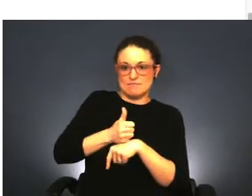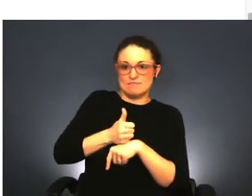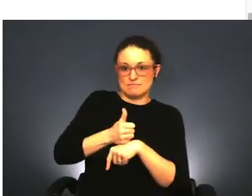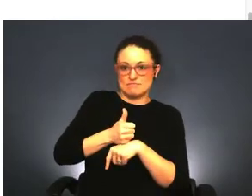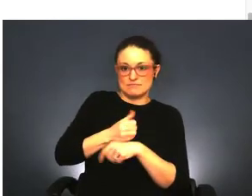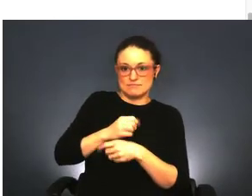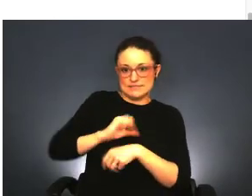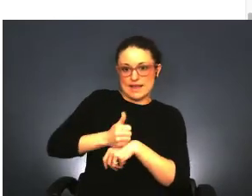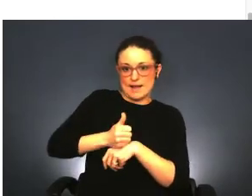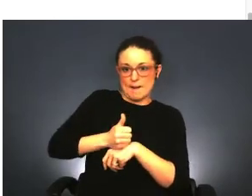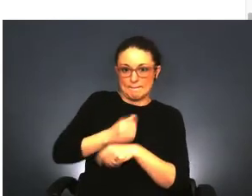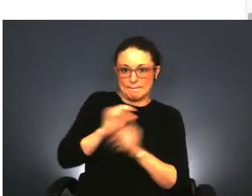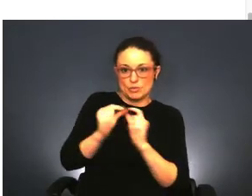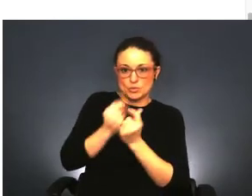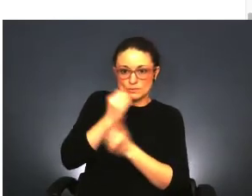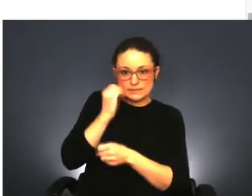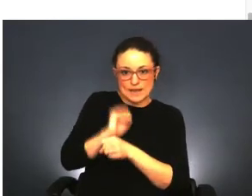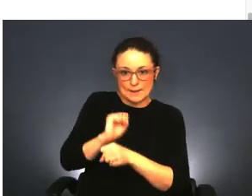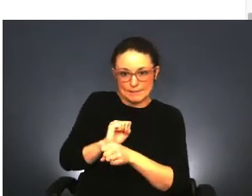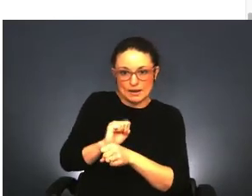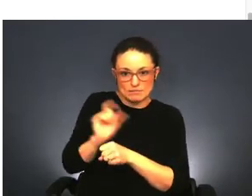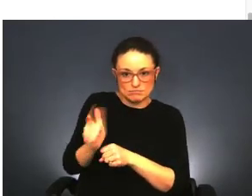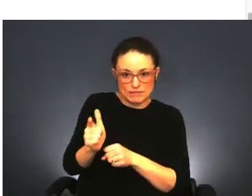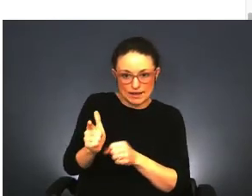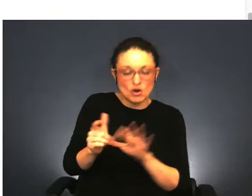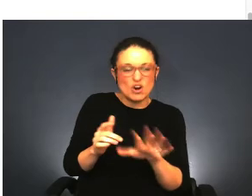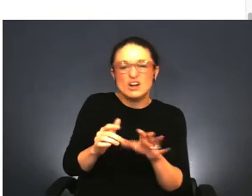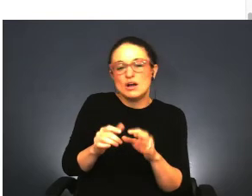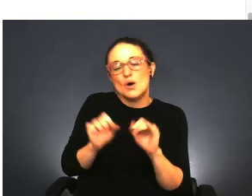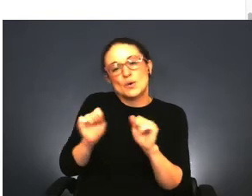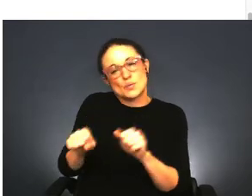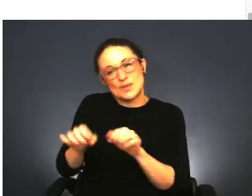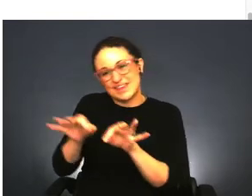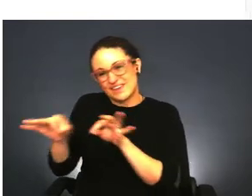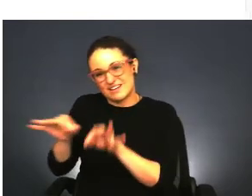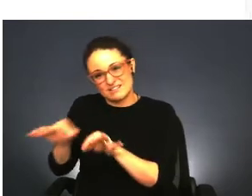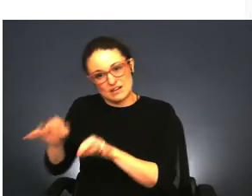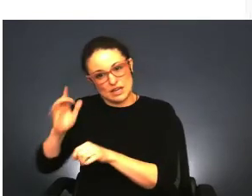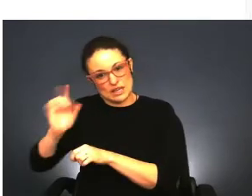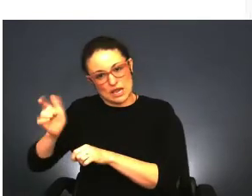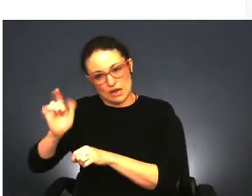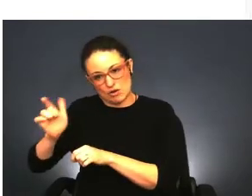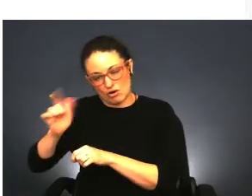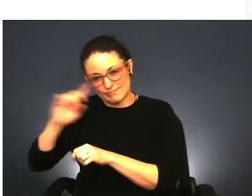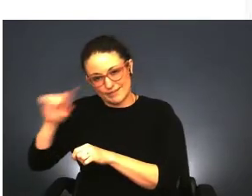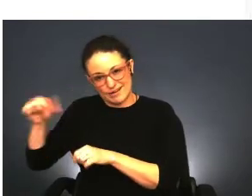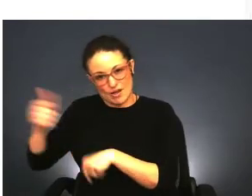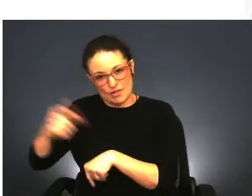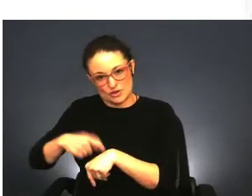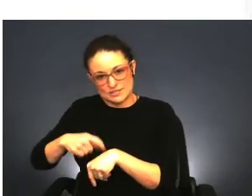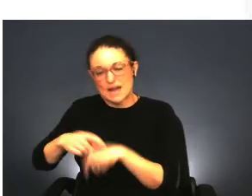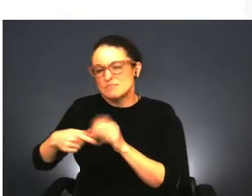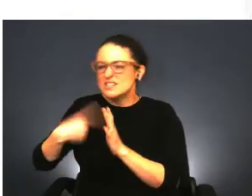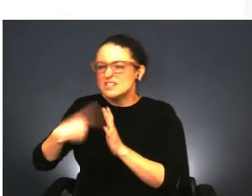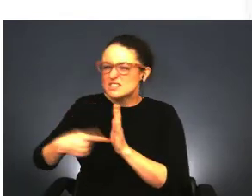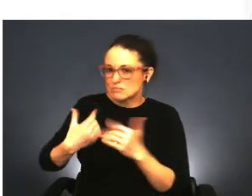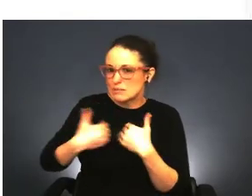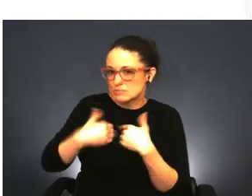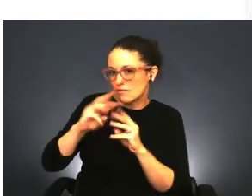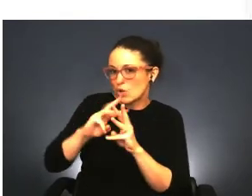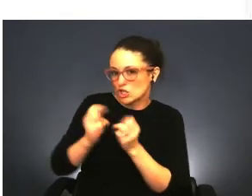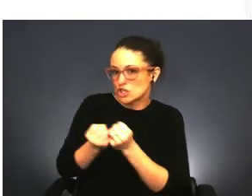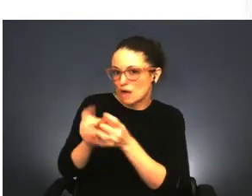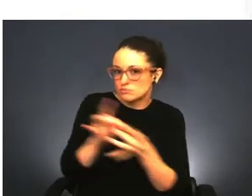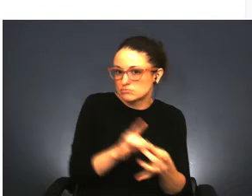assignment. Okay. We can talk about these things at another time. Sometimes we have workshops related to this, but